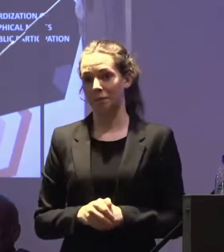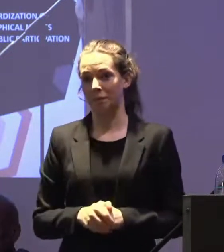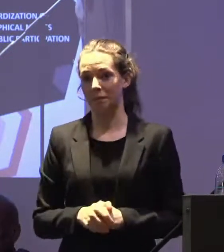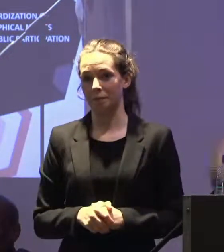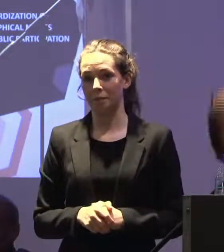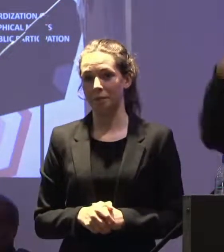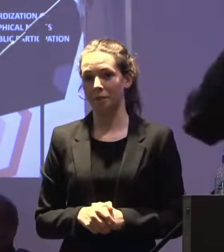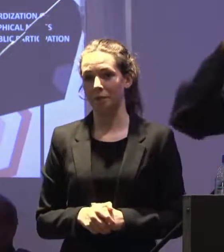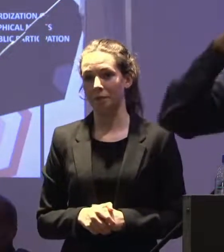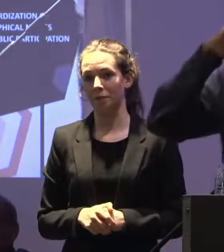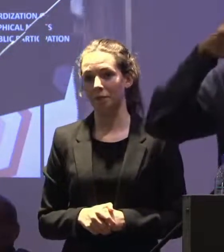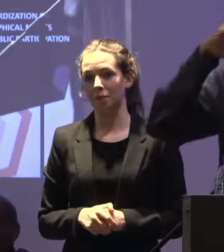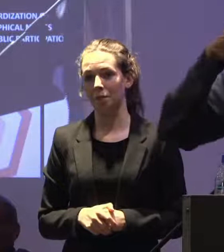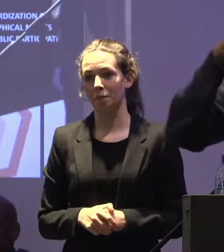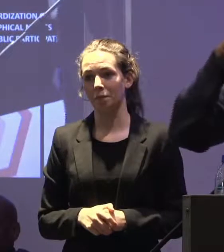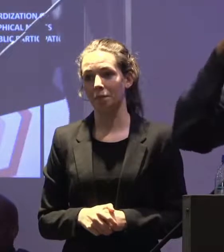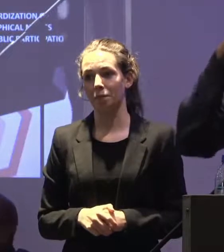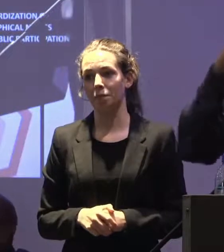when